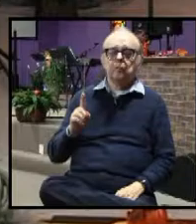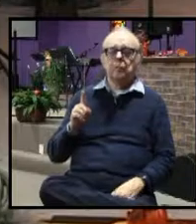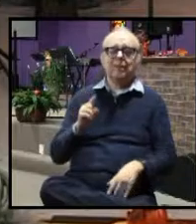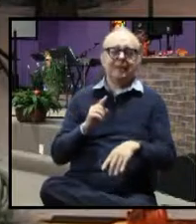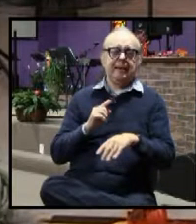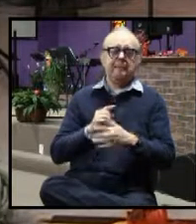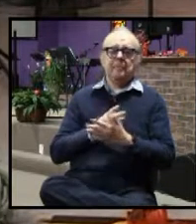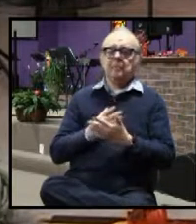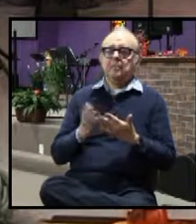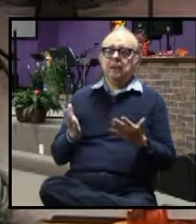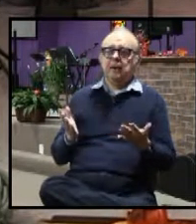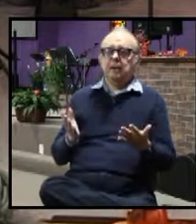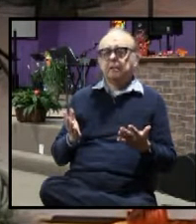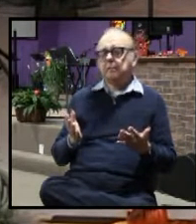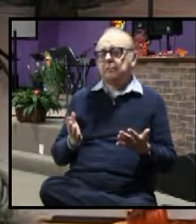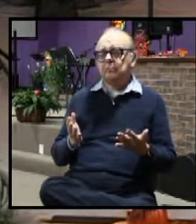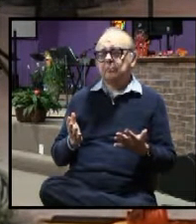In one case,